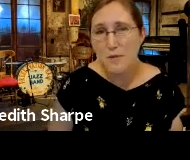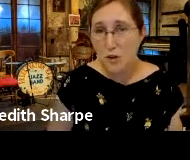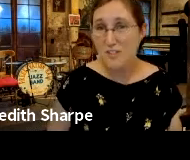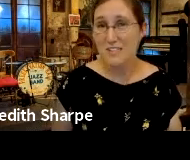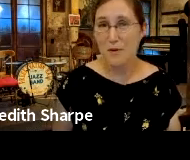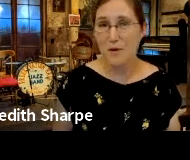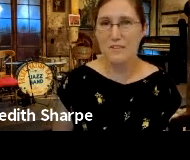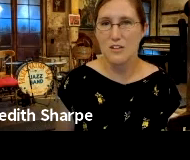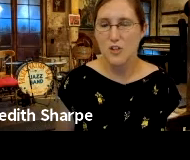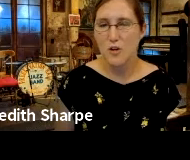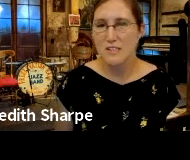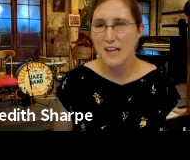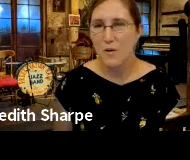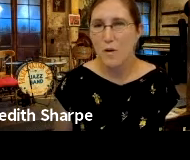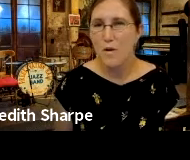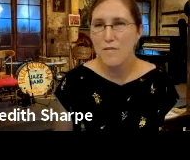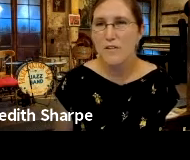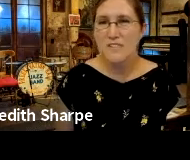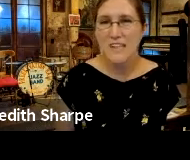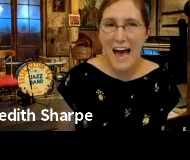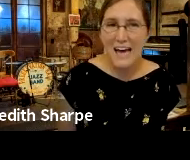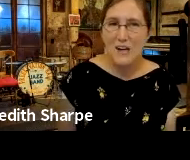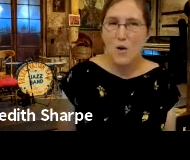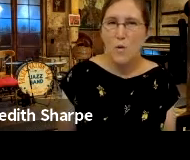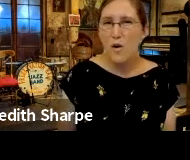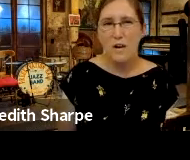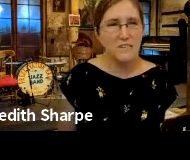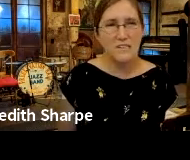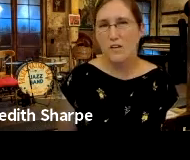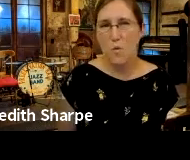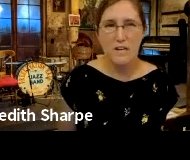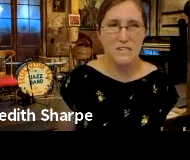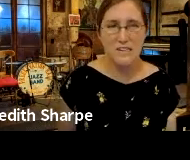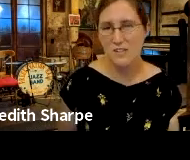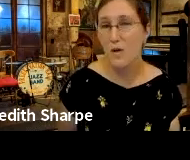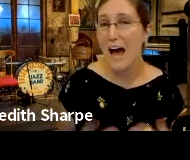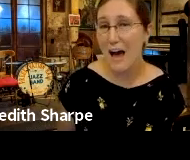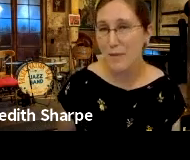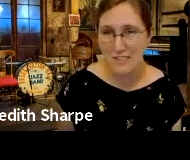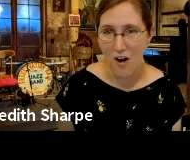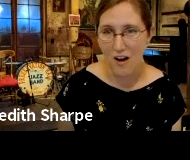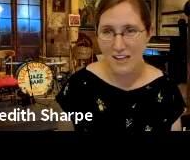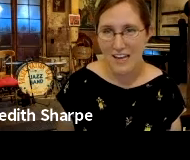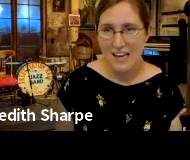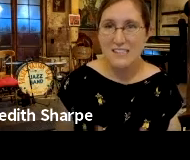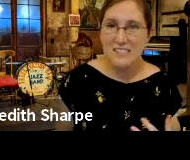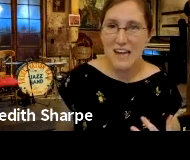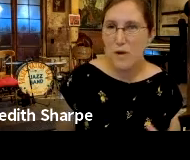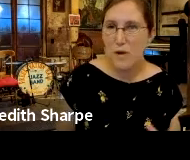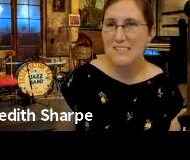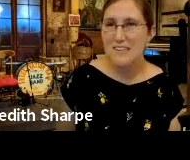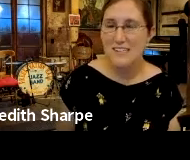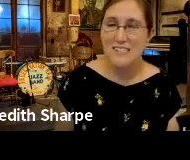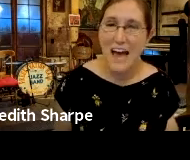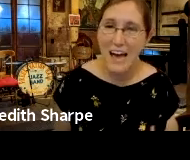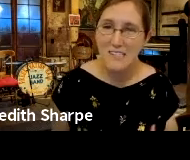perhaps personal experience has showed us, that when we feel sad, we don't necessarily want to listen to a happy song. Instead, we